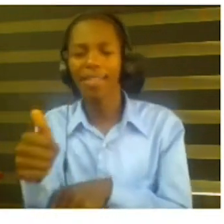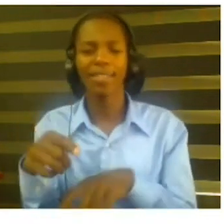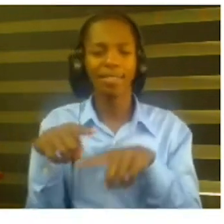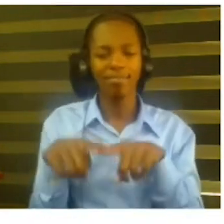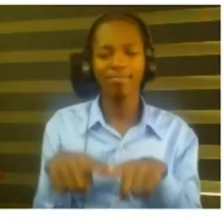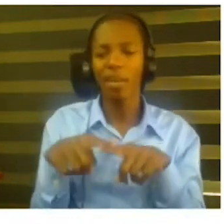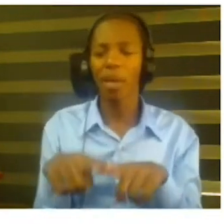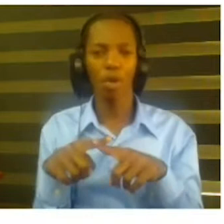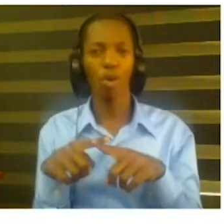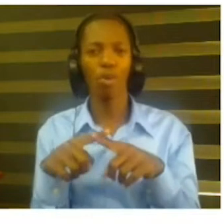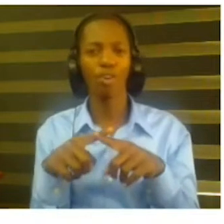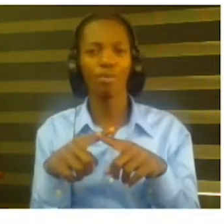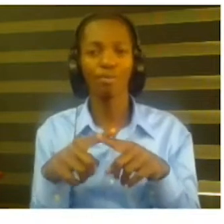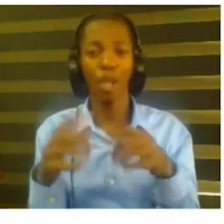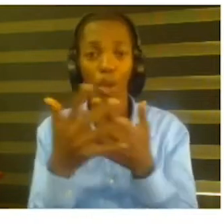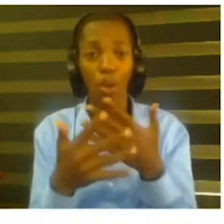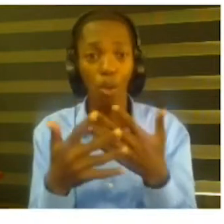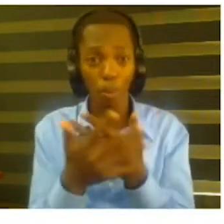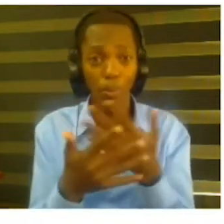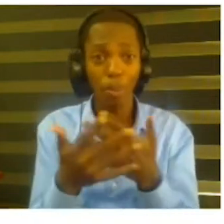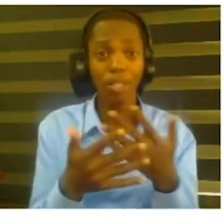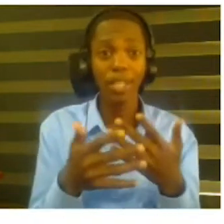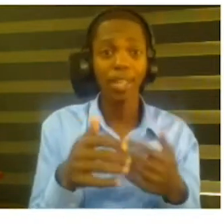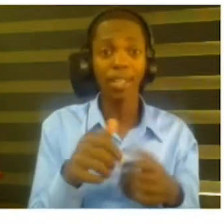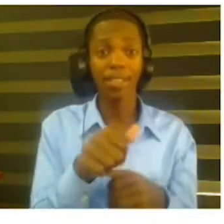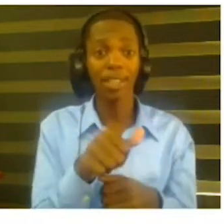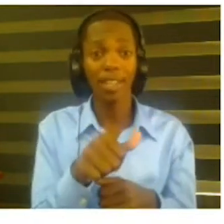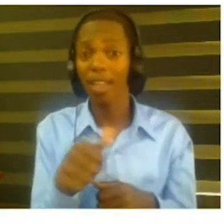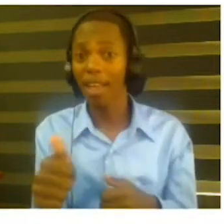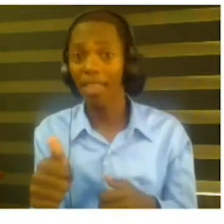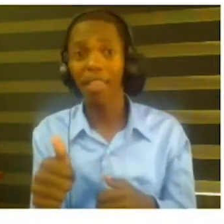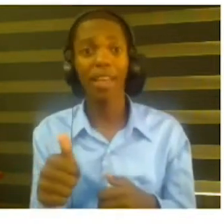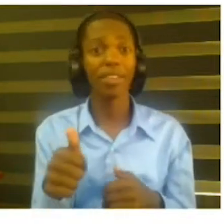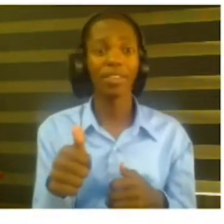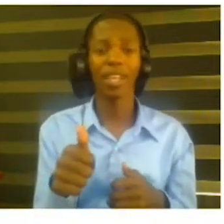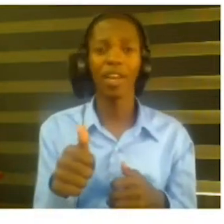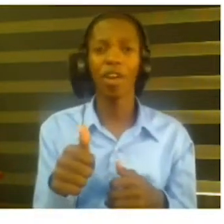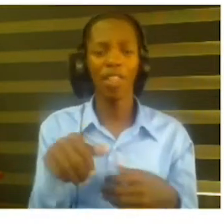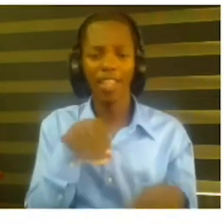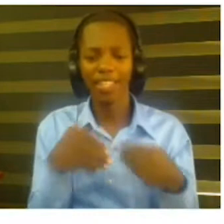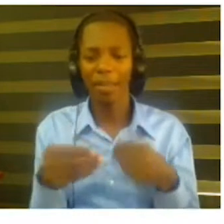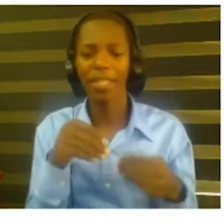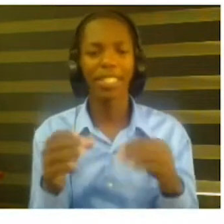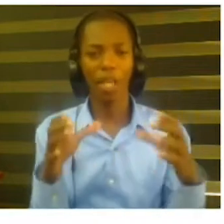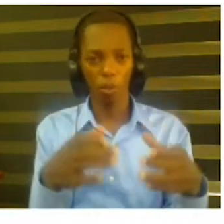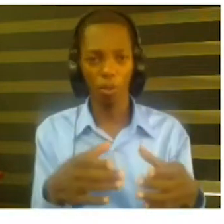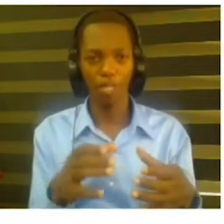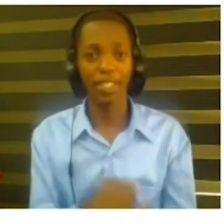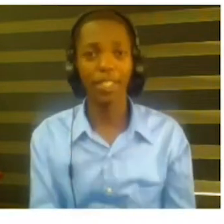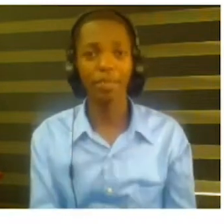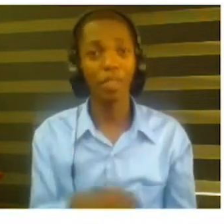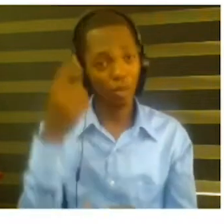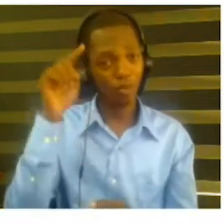there's a lot of diversity within the disability community. So for me, for this